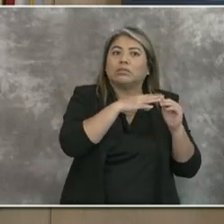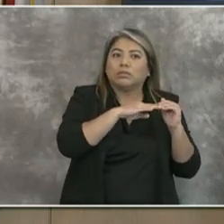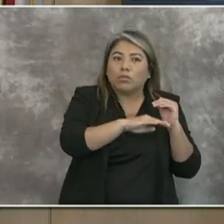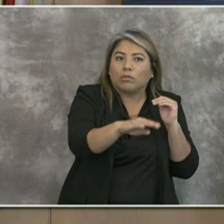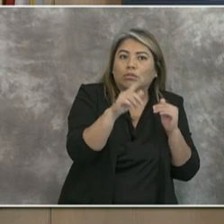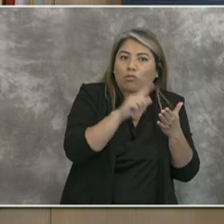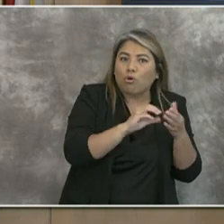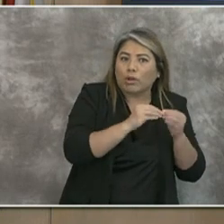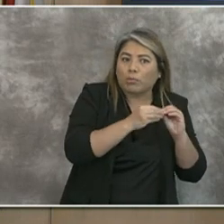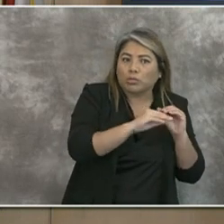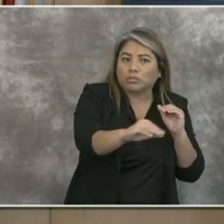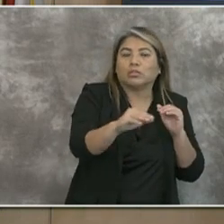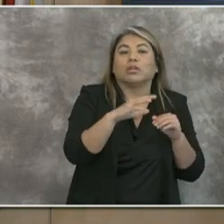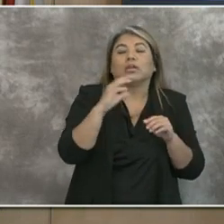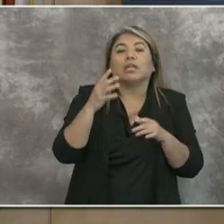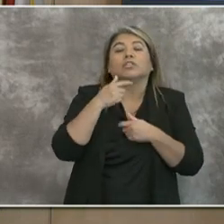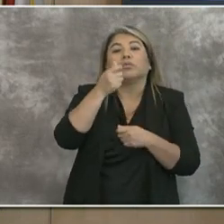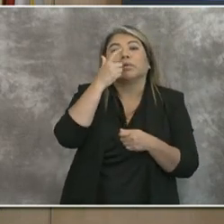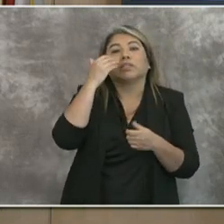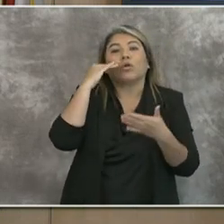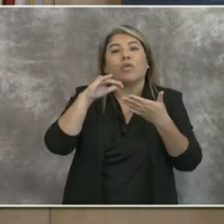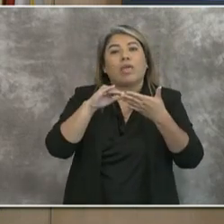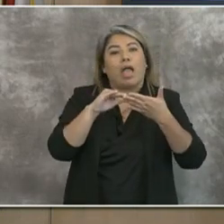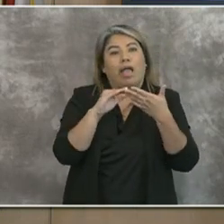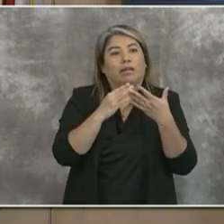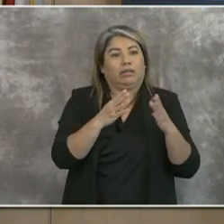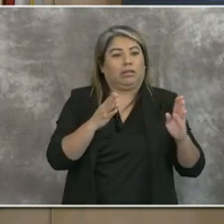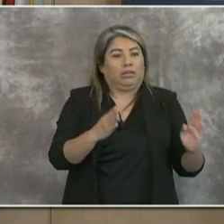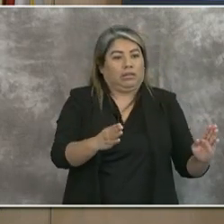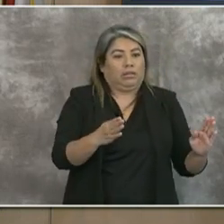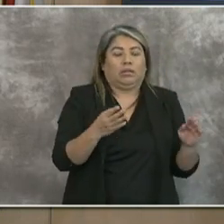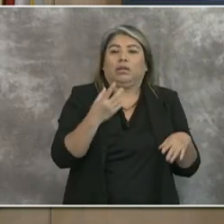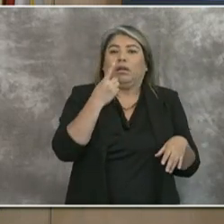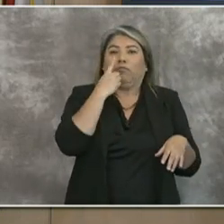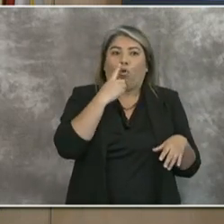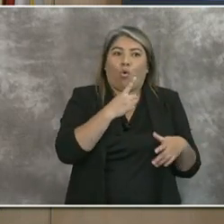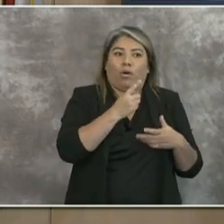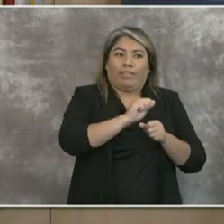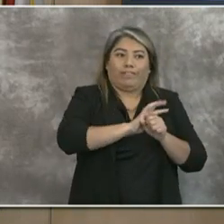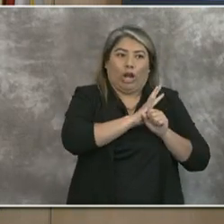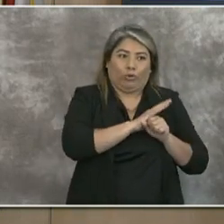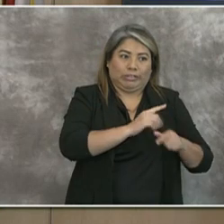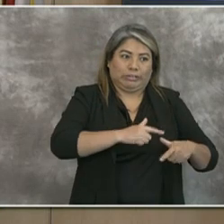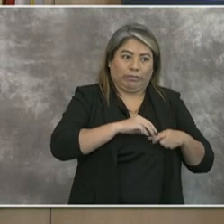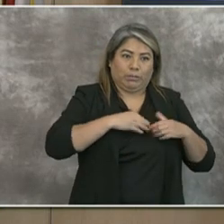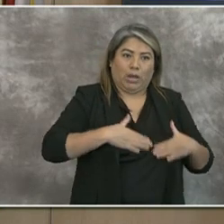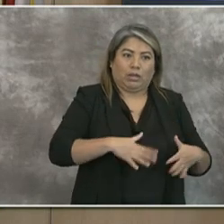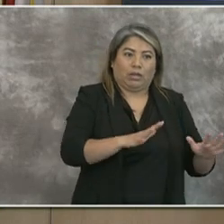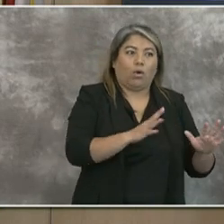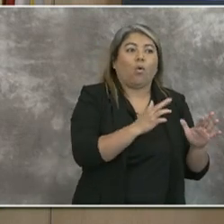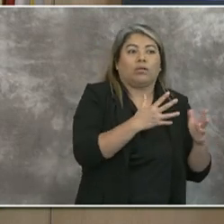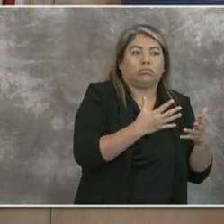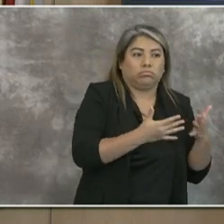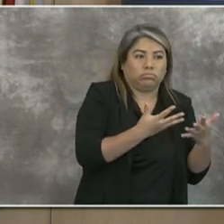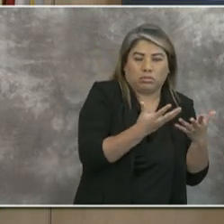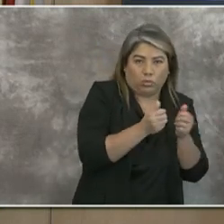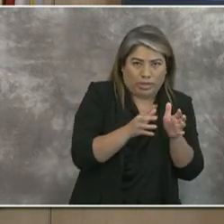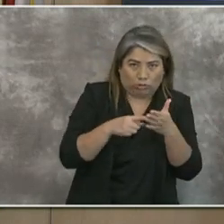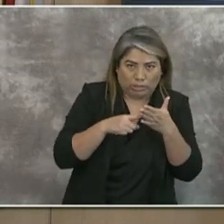interesting because we know that the median incubation period for the COVID-2 virus is roughly 5 days,